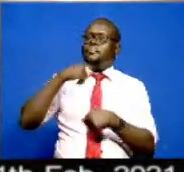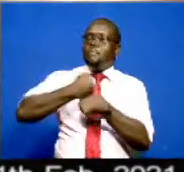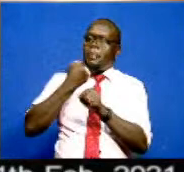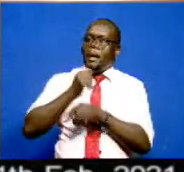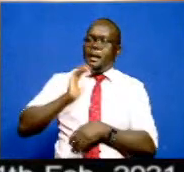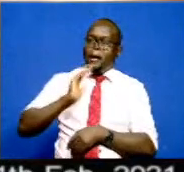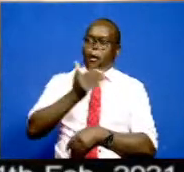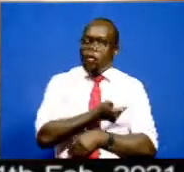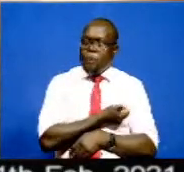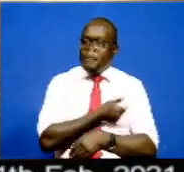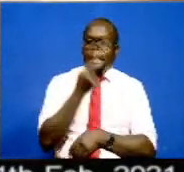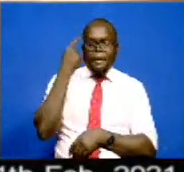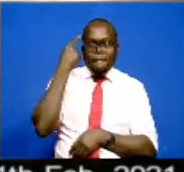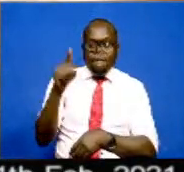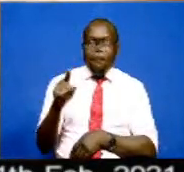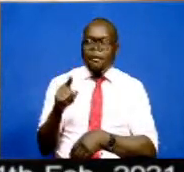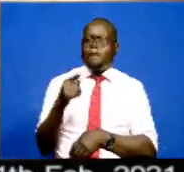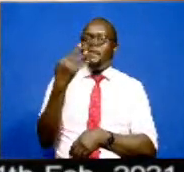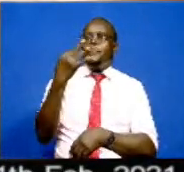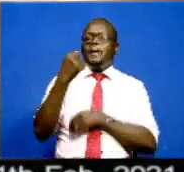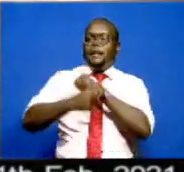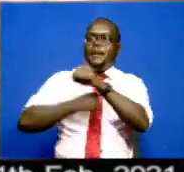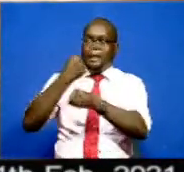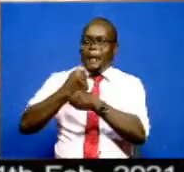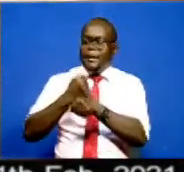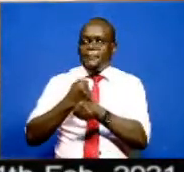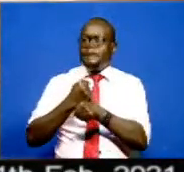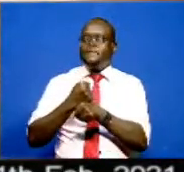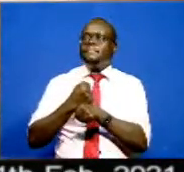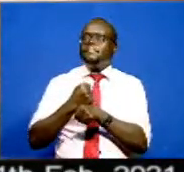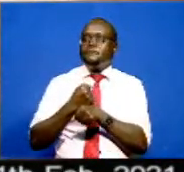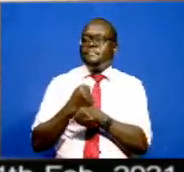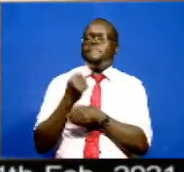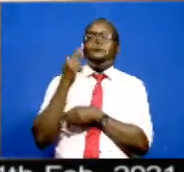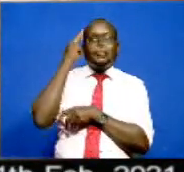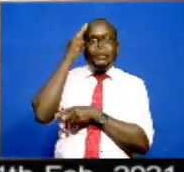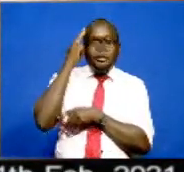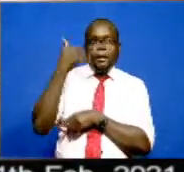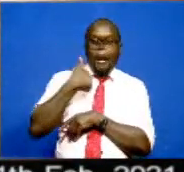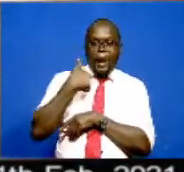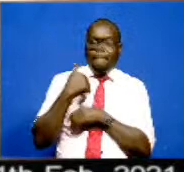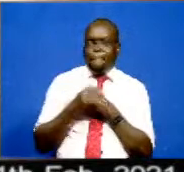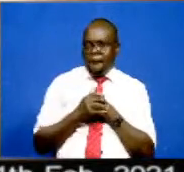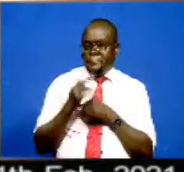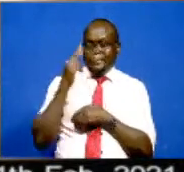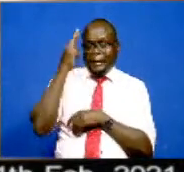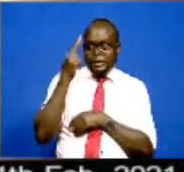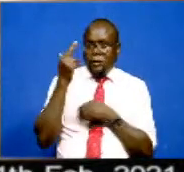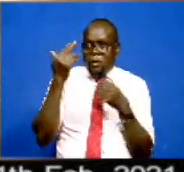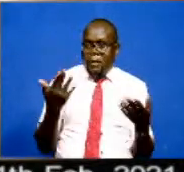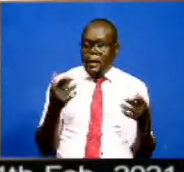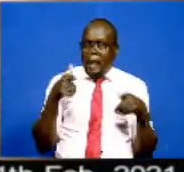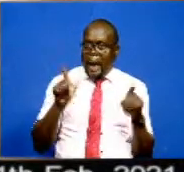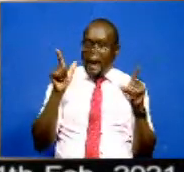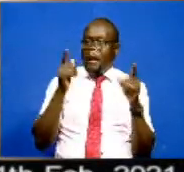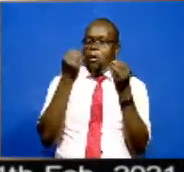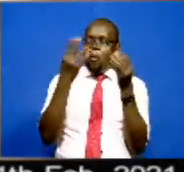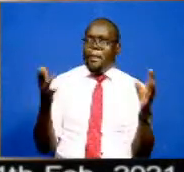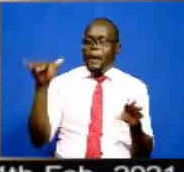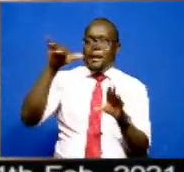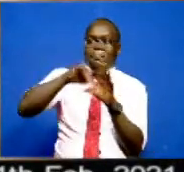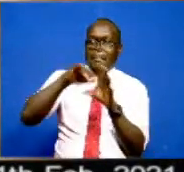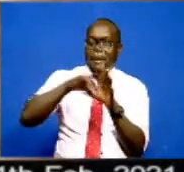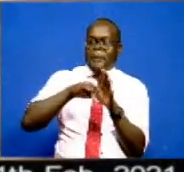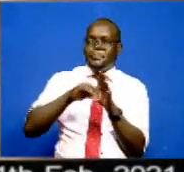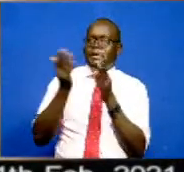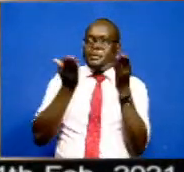a committee for a period of 3 years, there was a reason for it, Mr. Speaker. And the reason was to allow as many members as possible